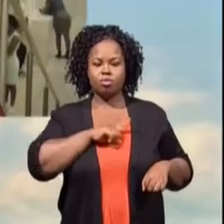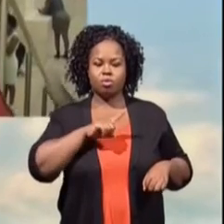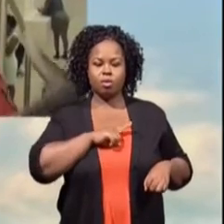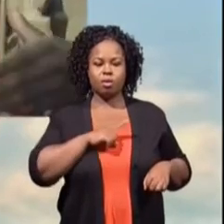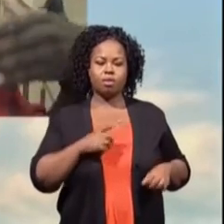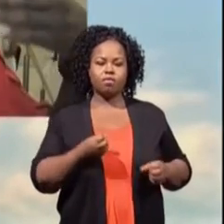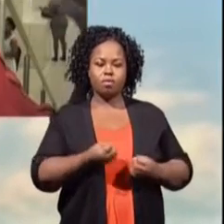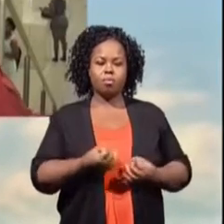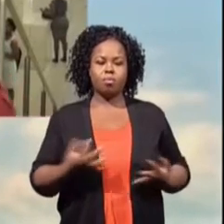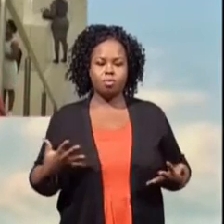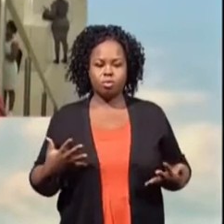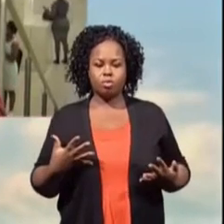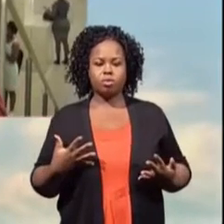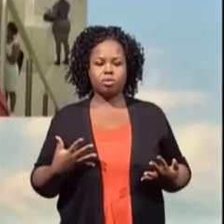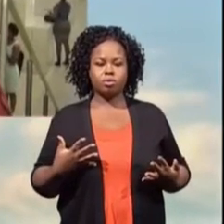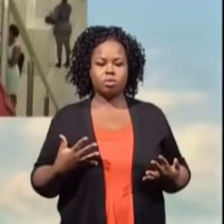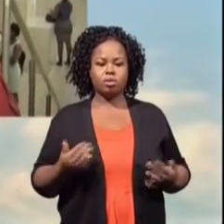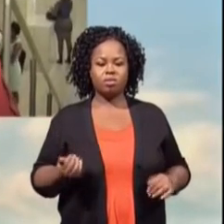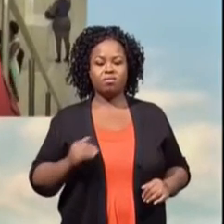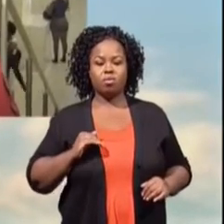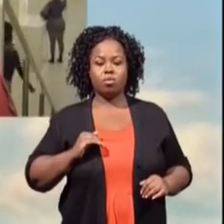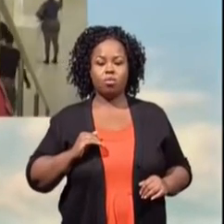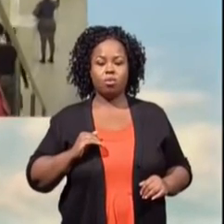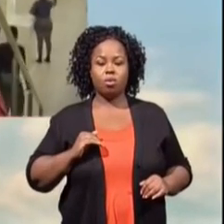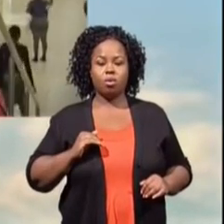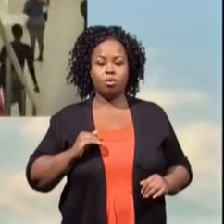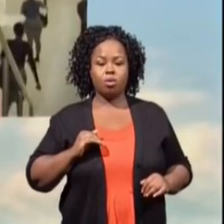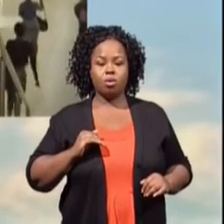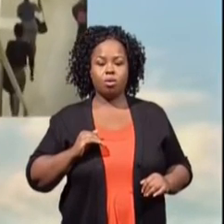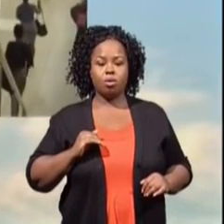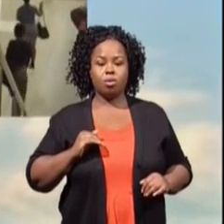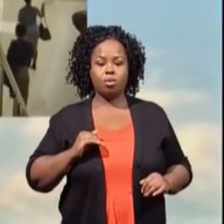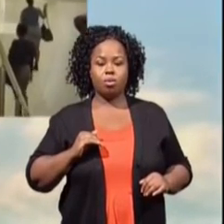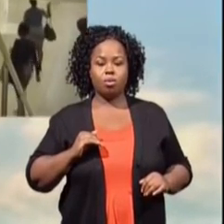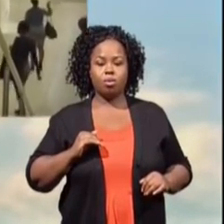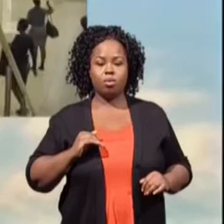nuna ba tsarile ba ba bana go tsa mmere